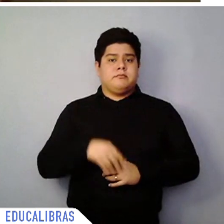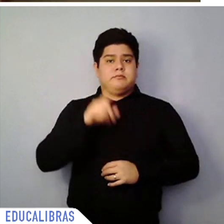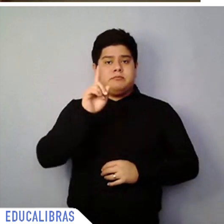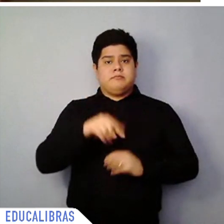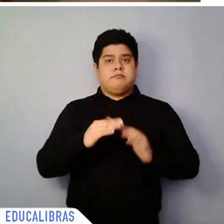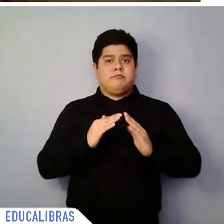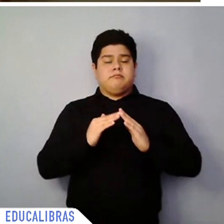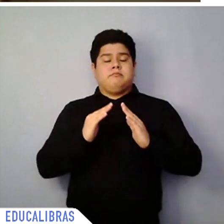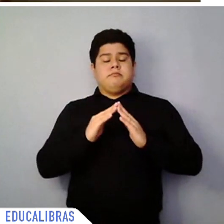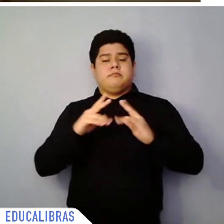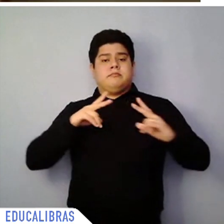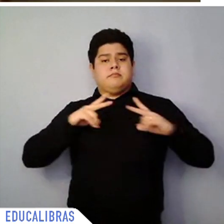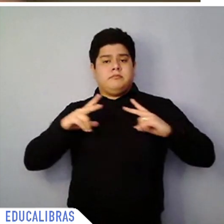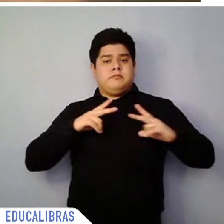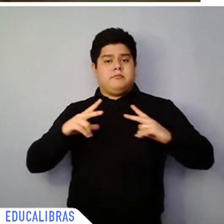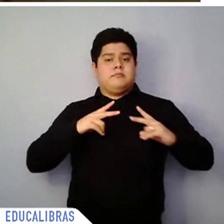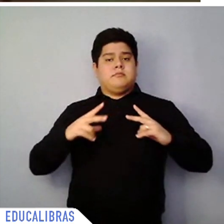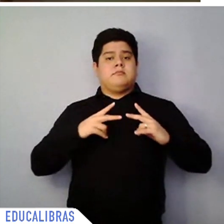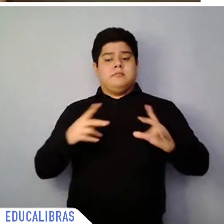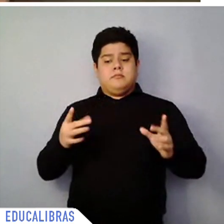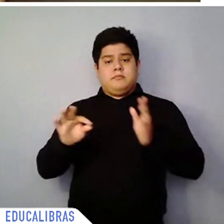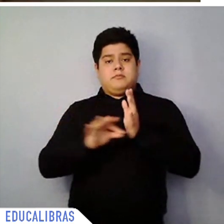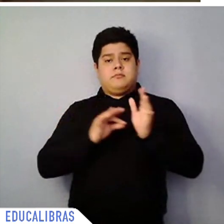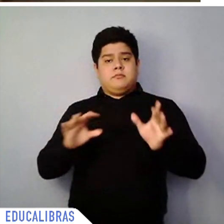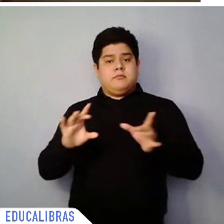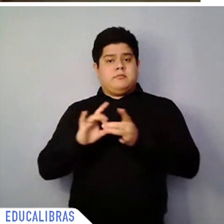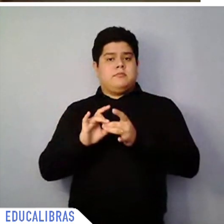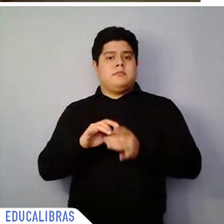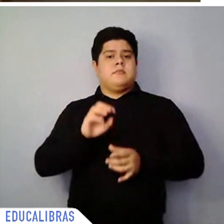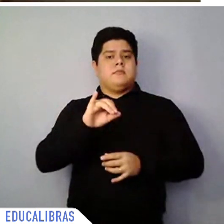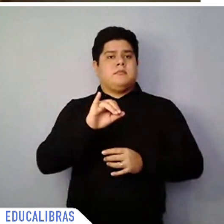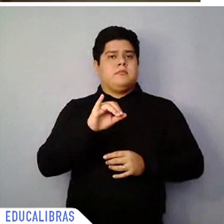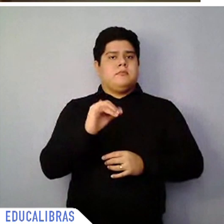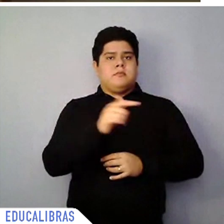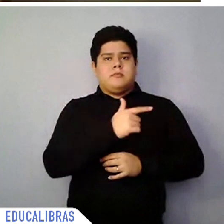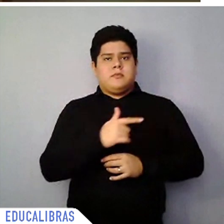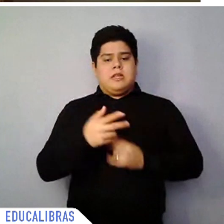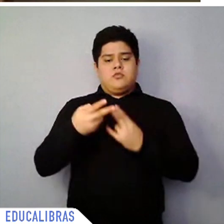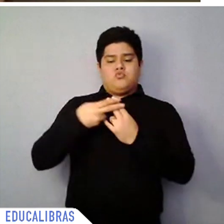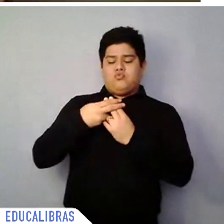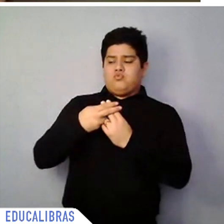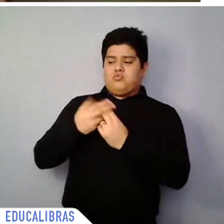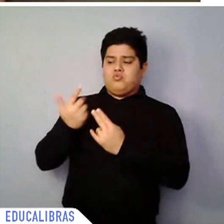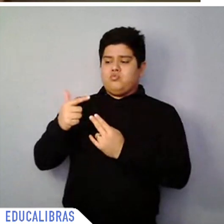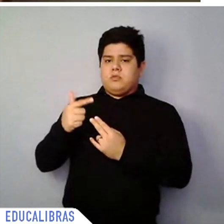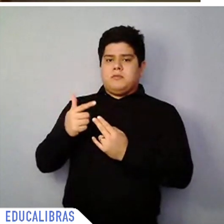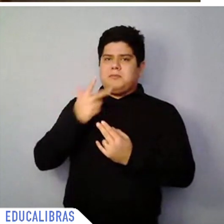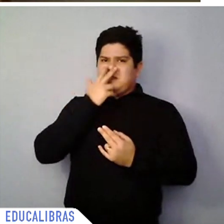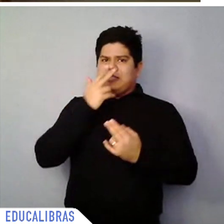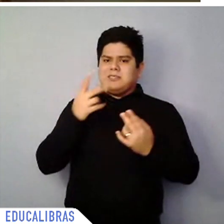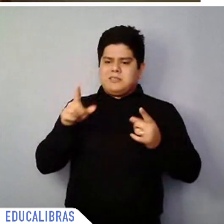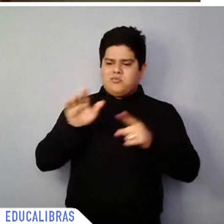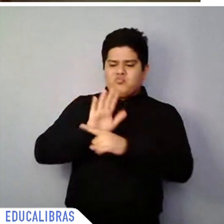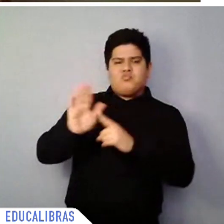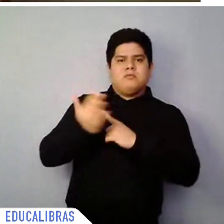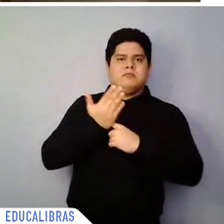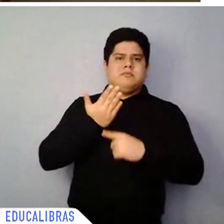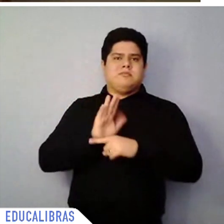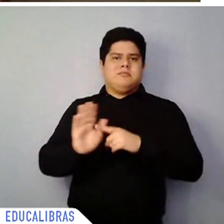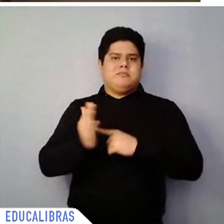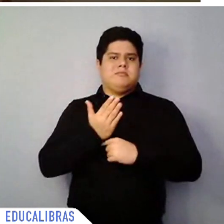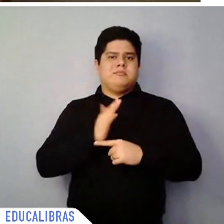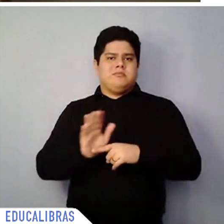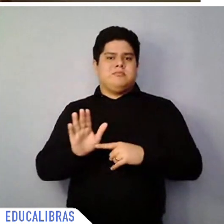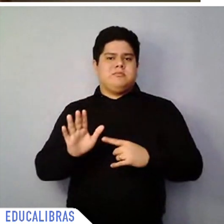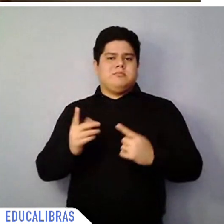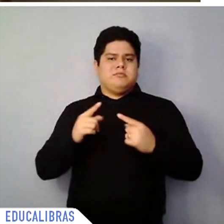structured. Many of the hospitalizations done through SUS